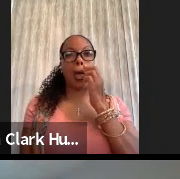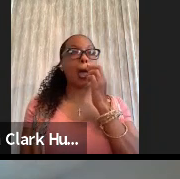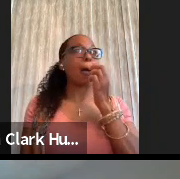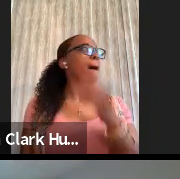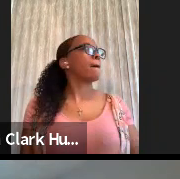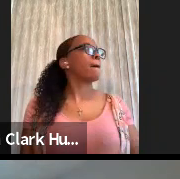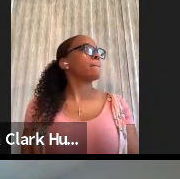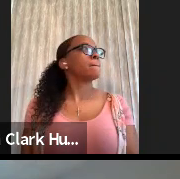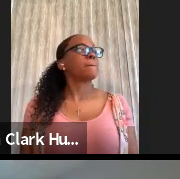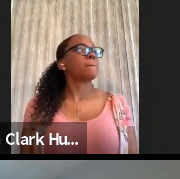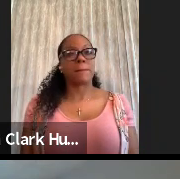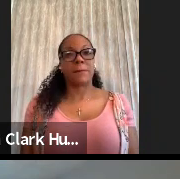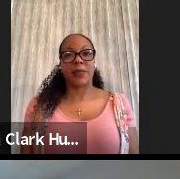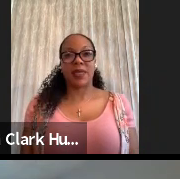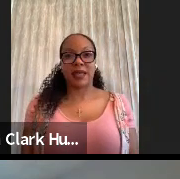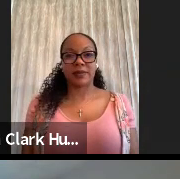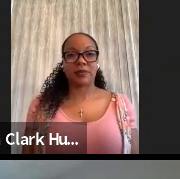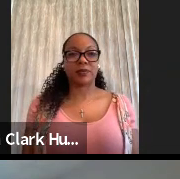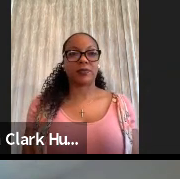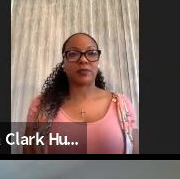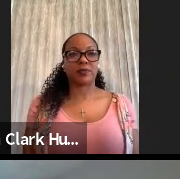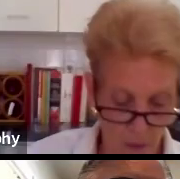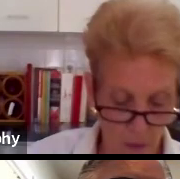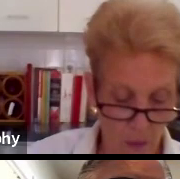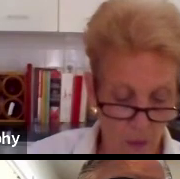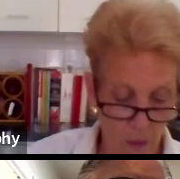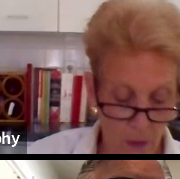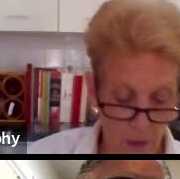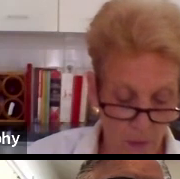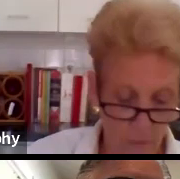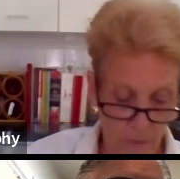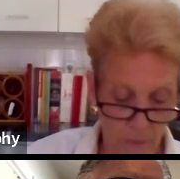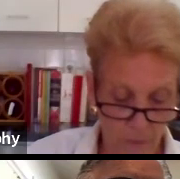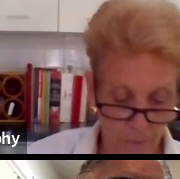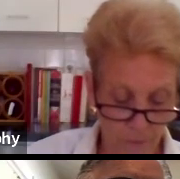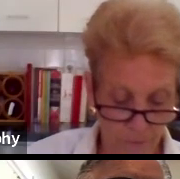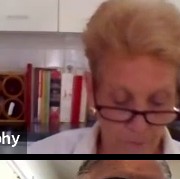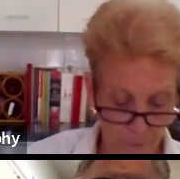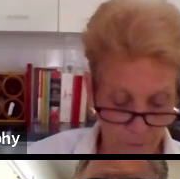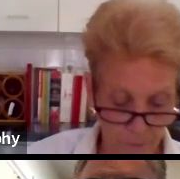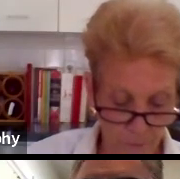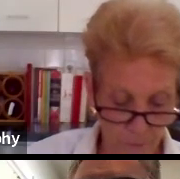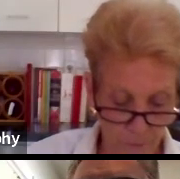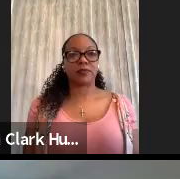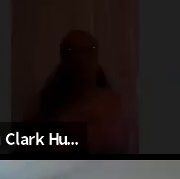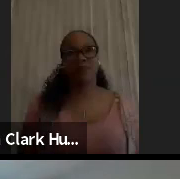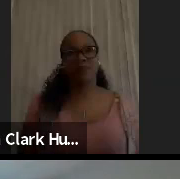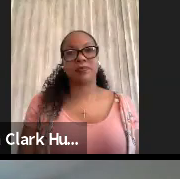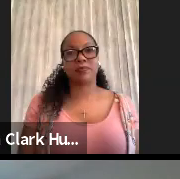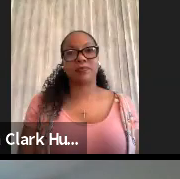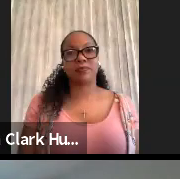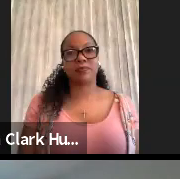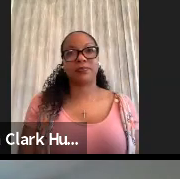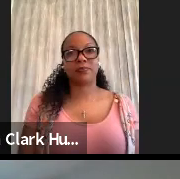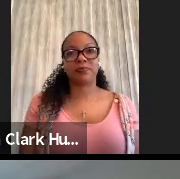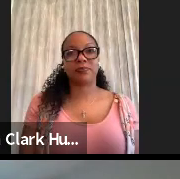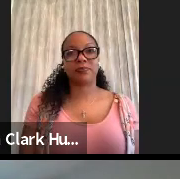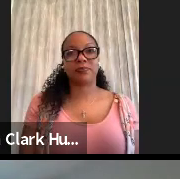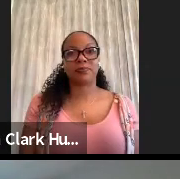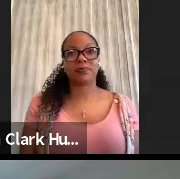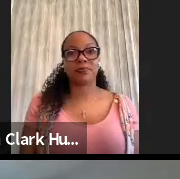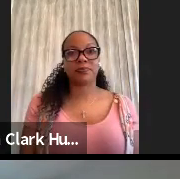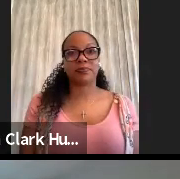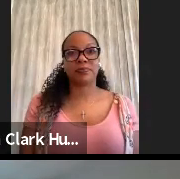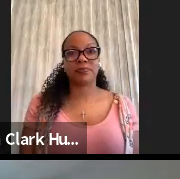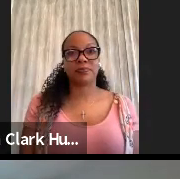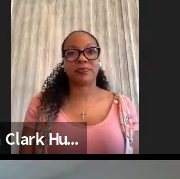The pandemic is just bringing them to the forefront. We need additional resources to continue to reach out to our residents. Right now, we're